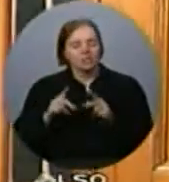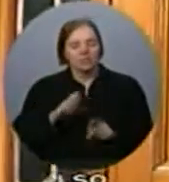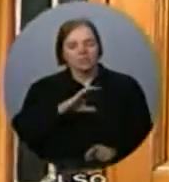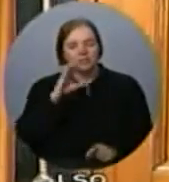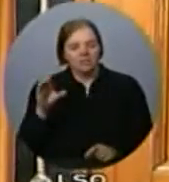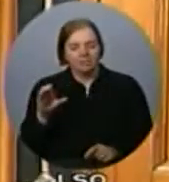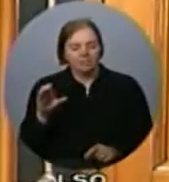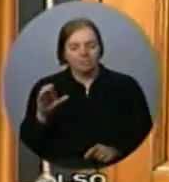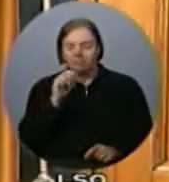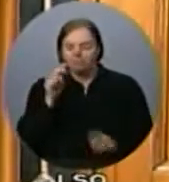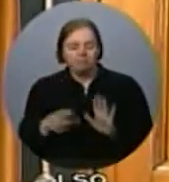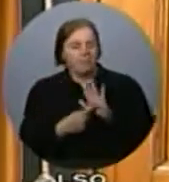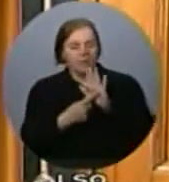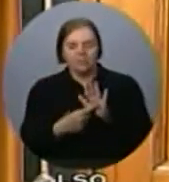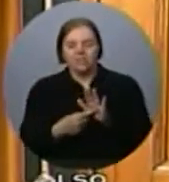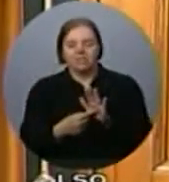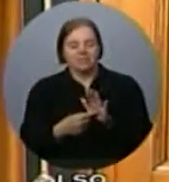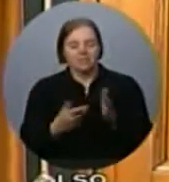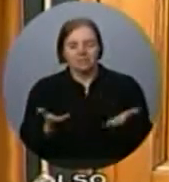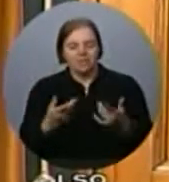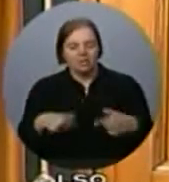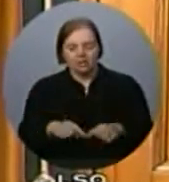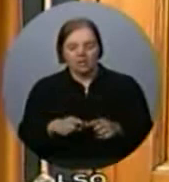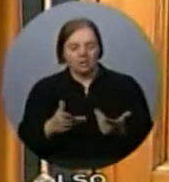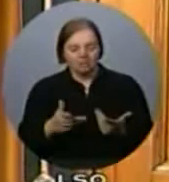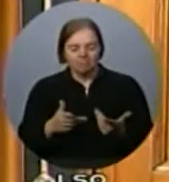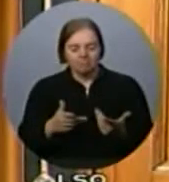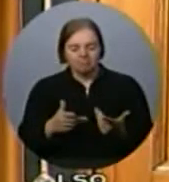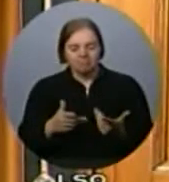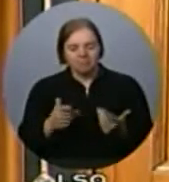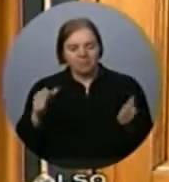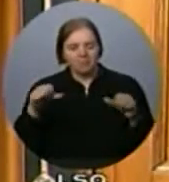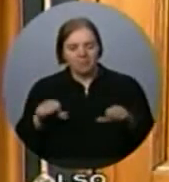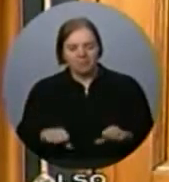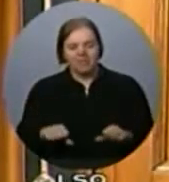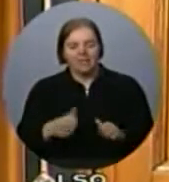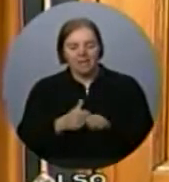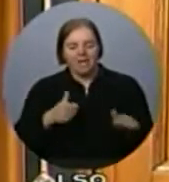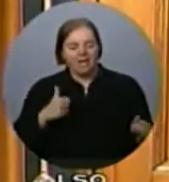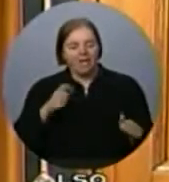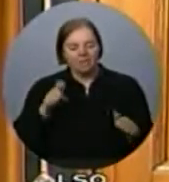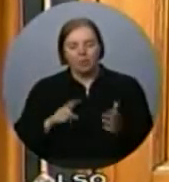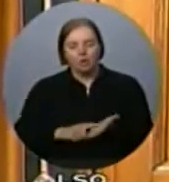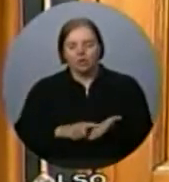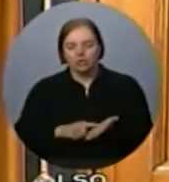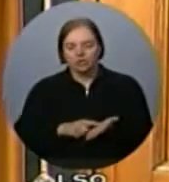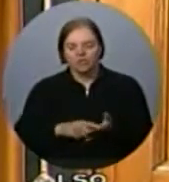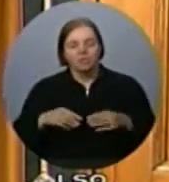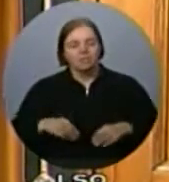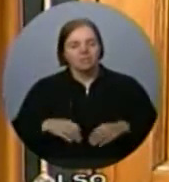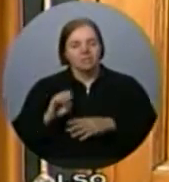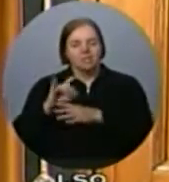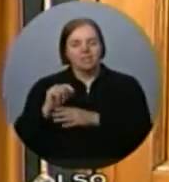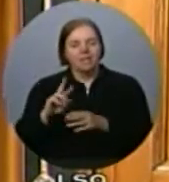increasingly underrepresented. True. This representation gap must be addressed. Can the Minister of State for Democratic Reform update the House